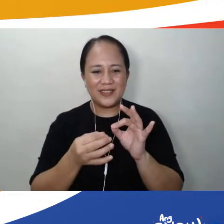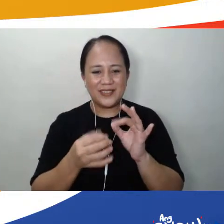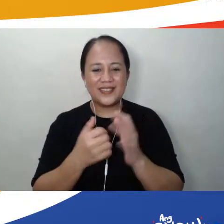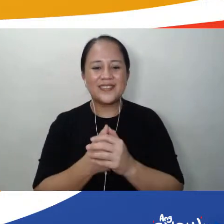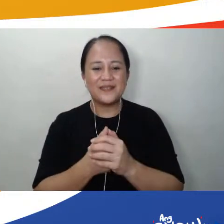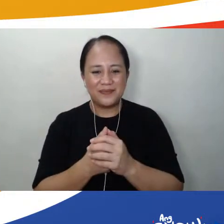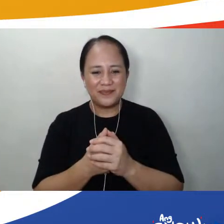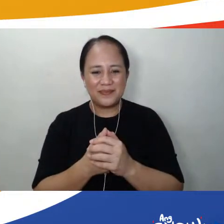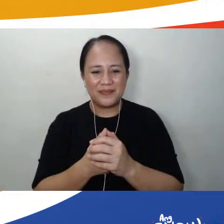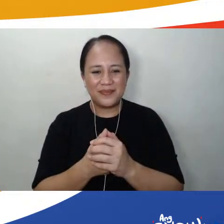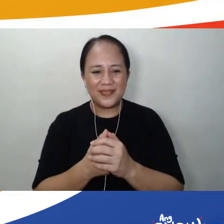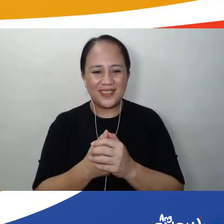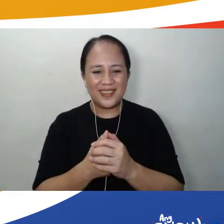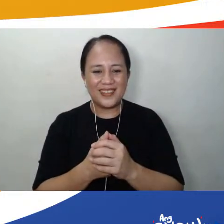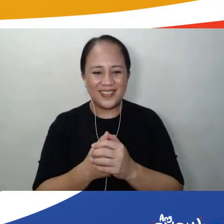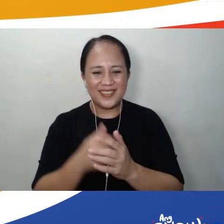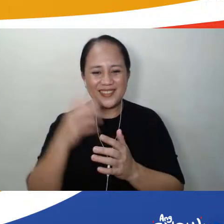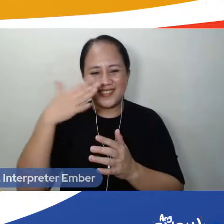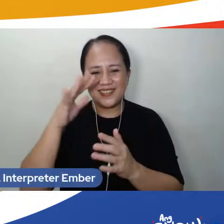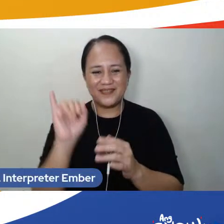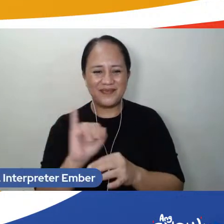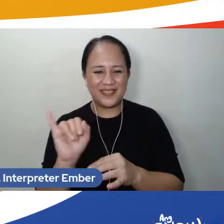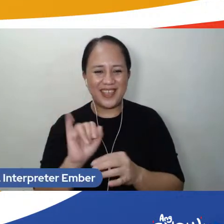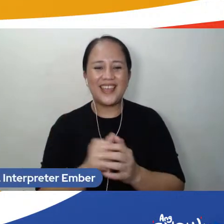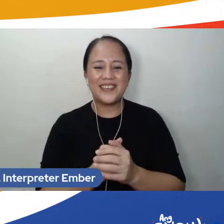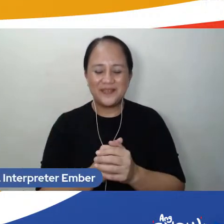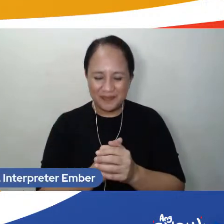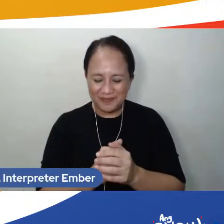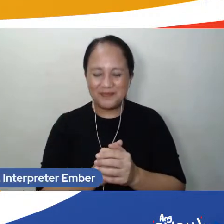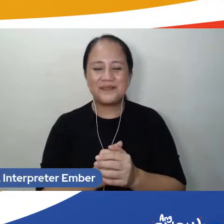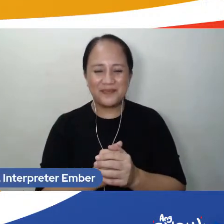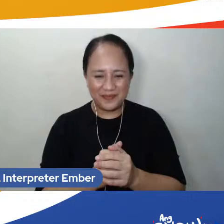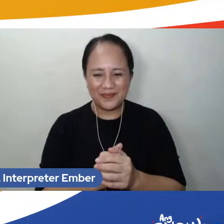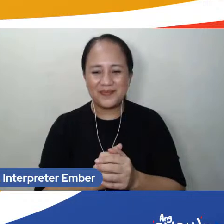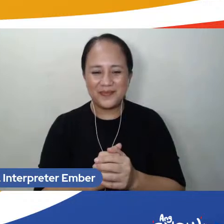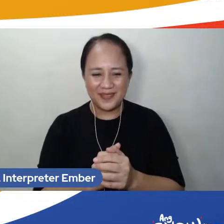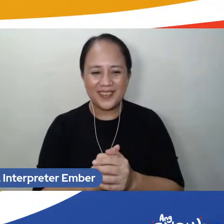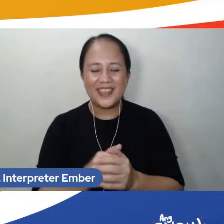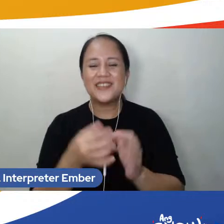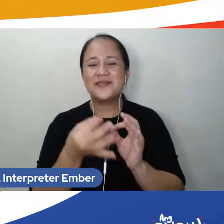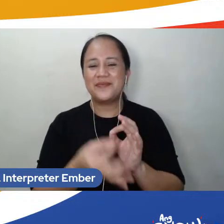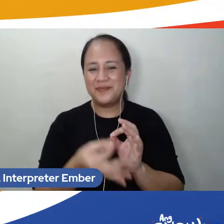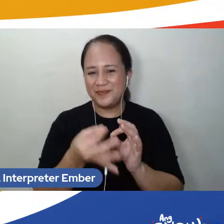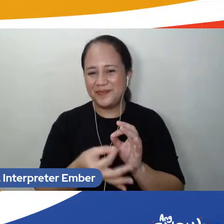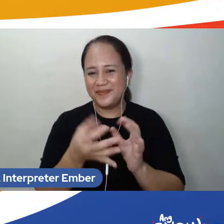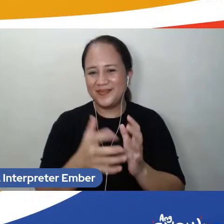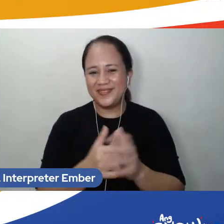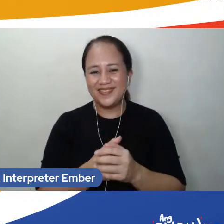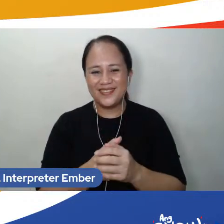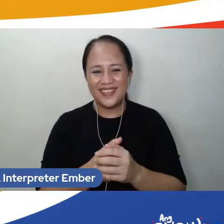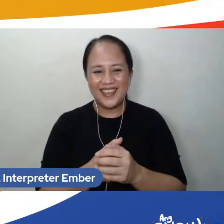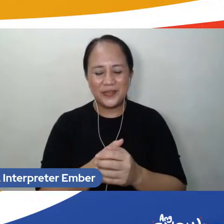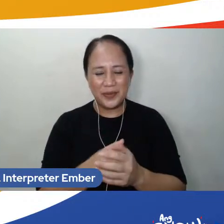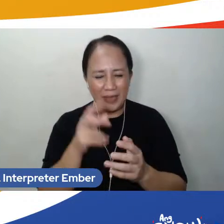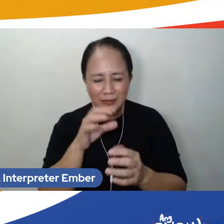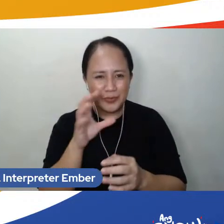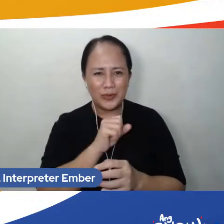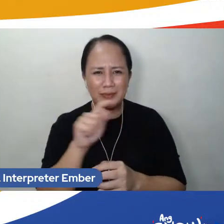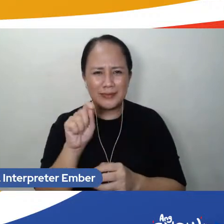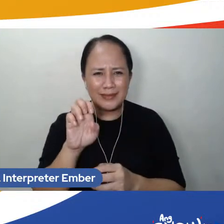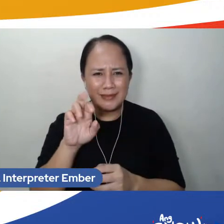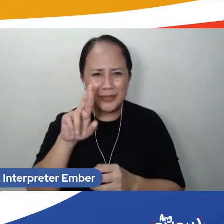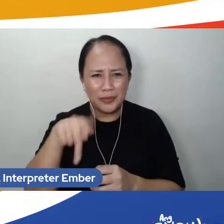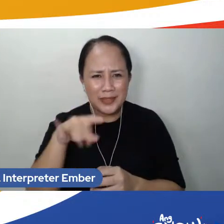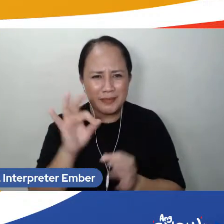terps. Ano ba yung terps? Ember and Joy. Ayan, interpreters. Ayan po, interpreters. Medyo nawala po ako dan.